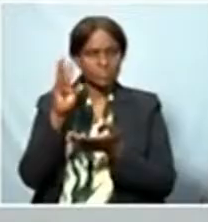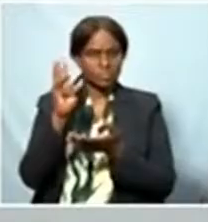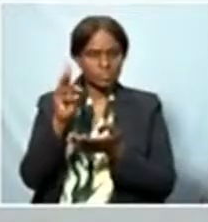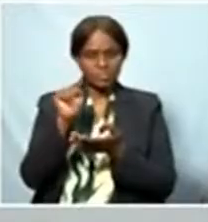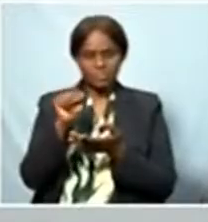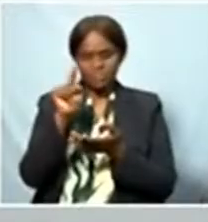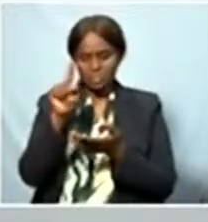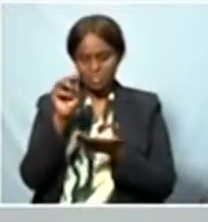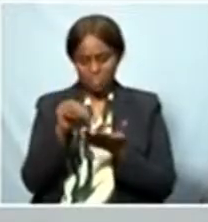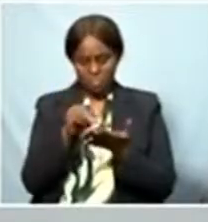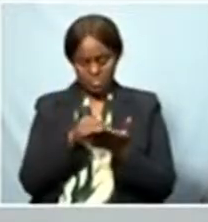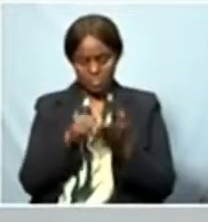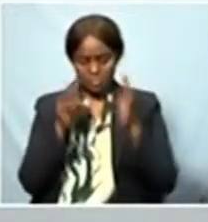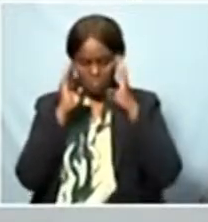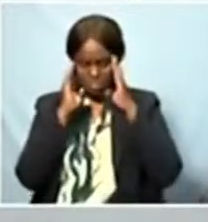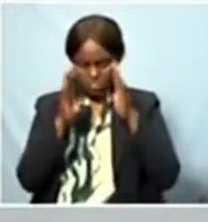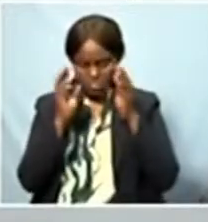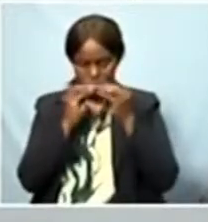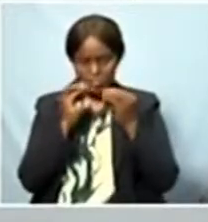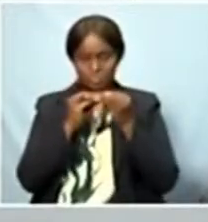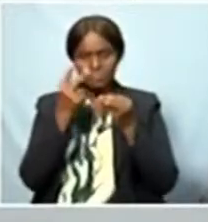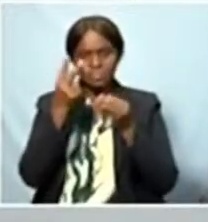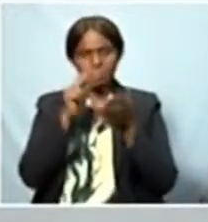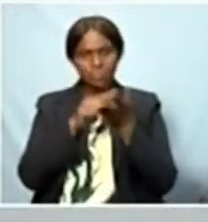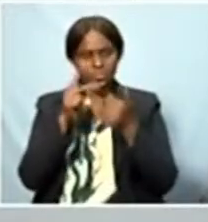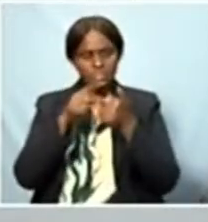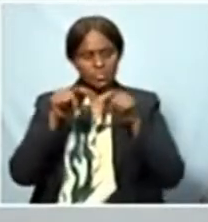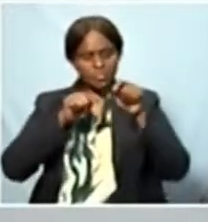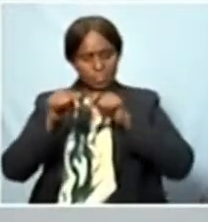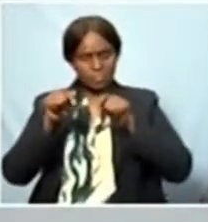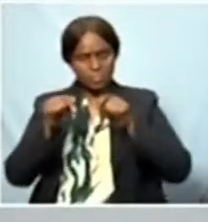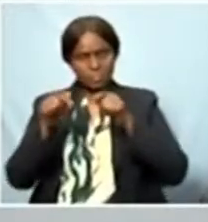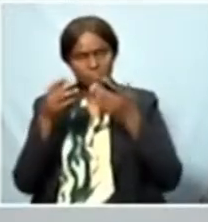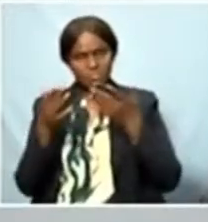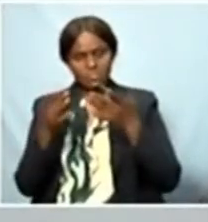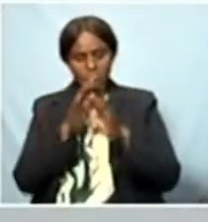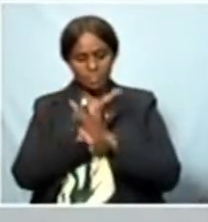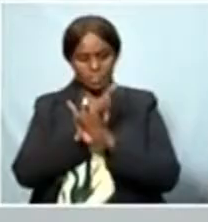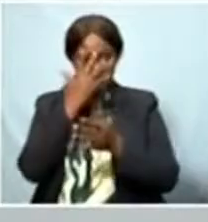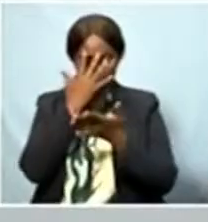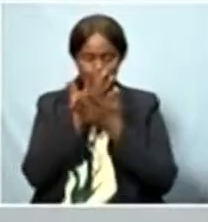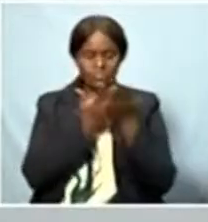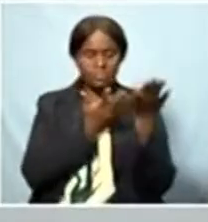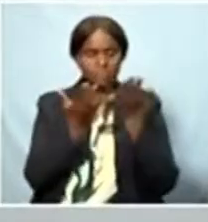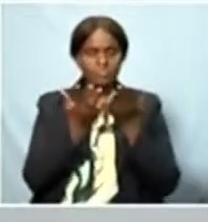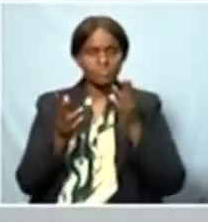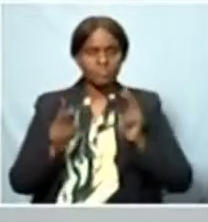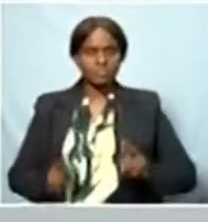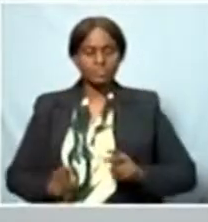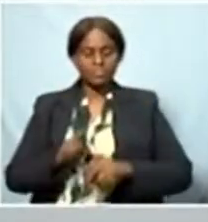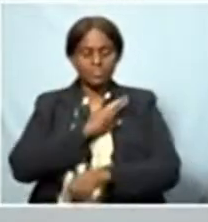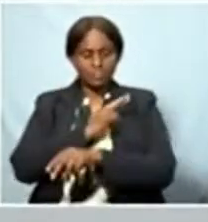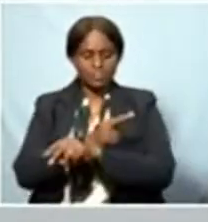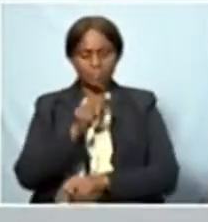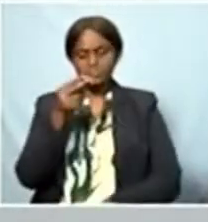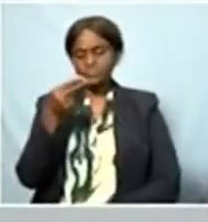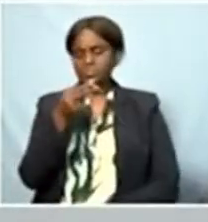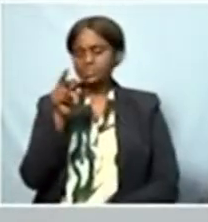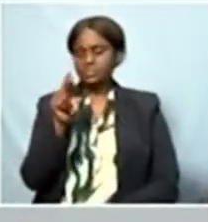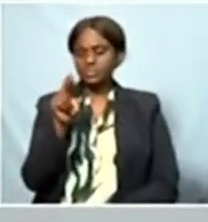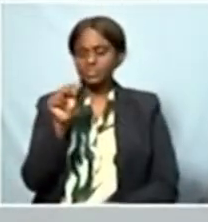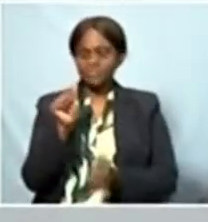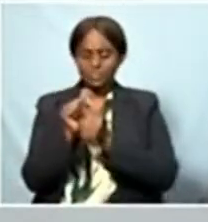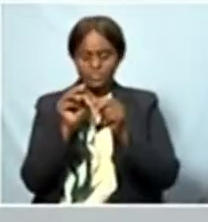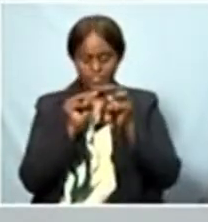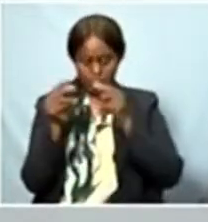16.1 million, focusing on 3 programs: governance and standards, Zambia Correctional Service Human Resource Management, and Management and